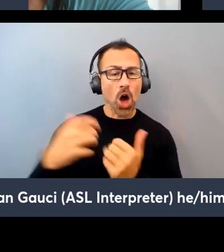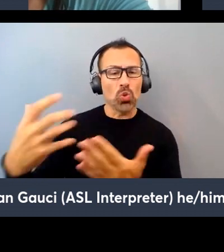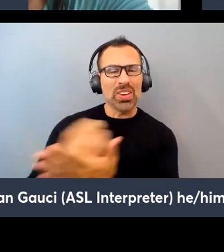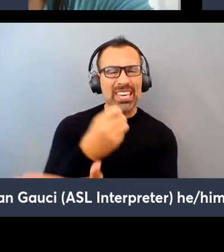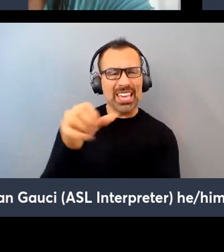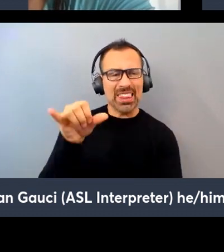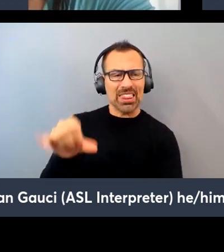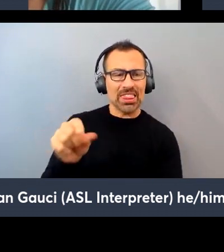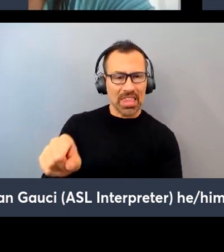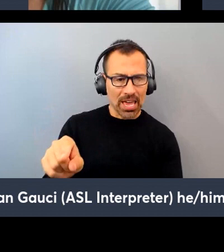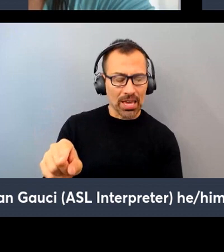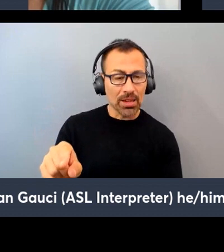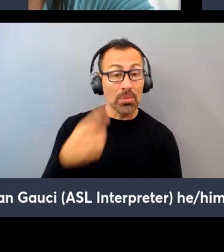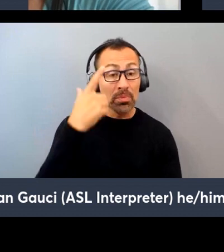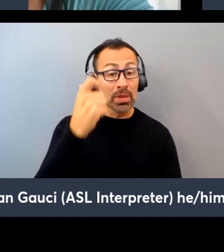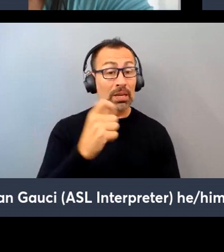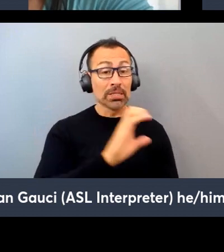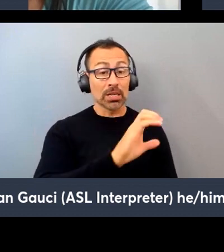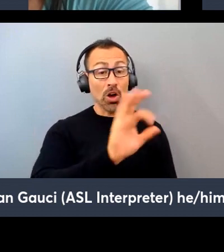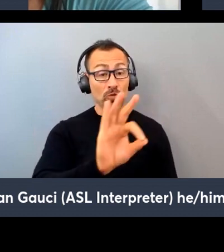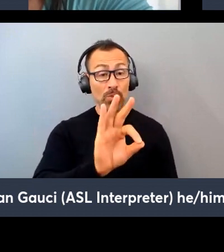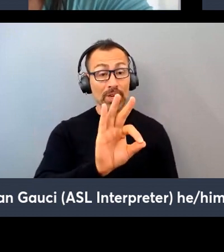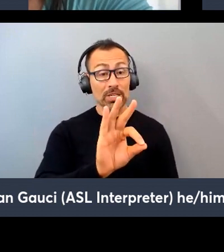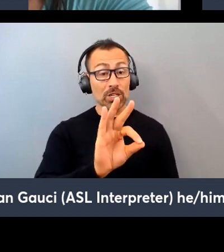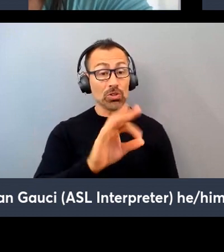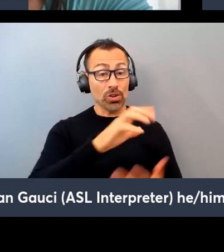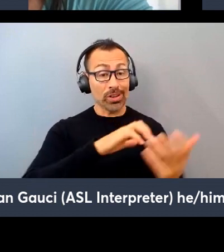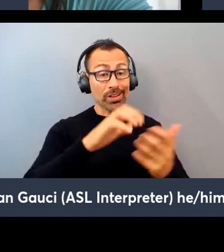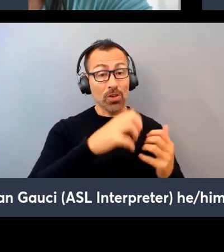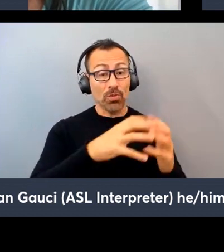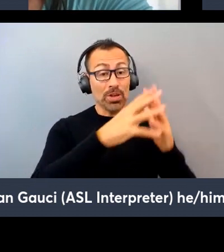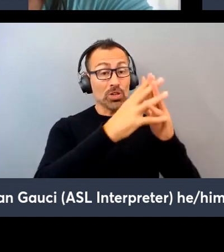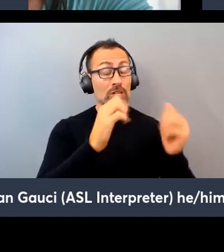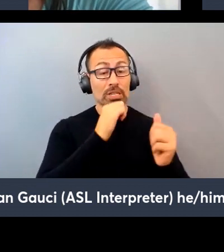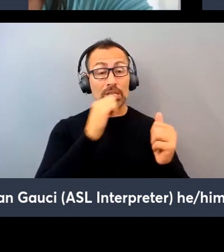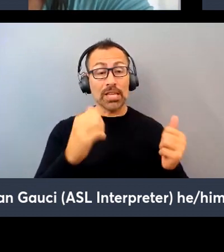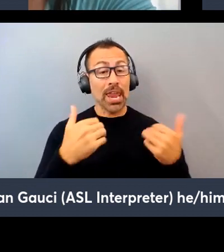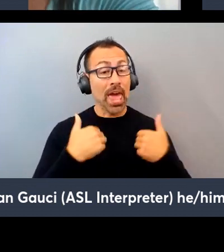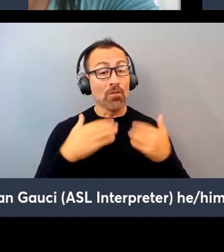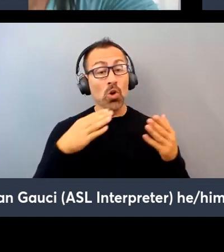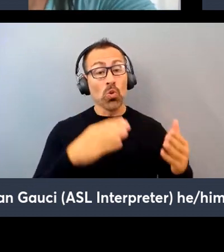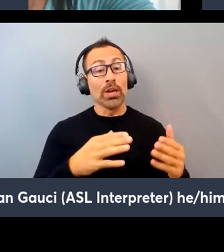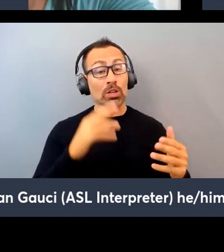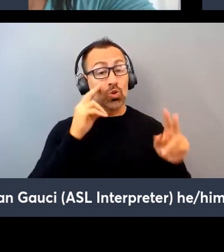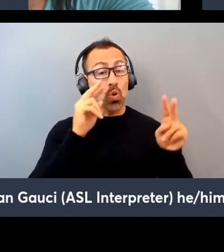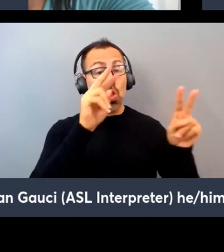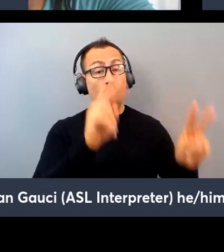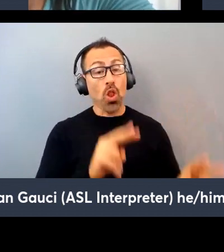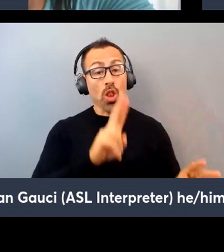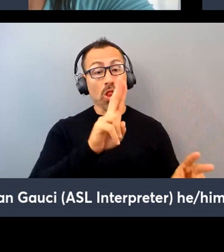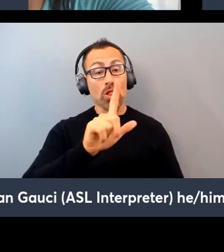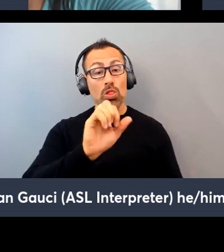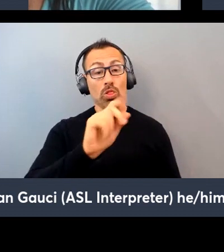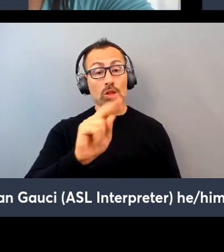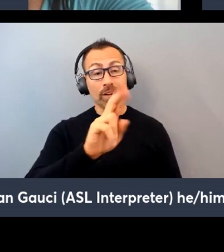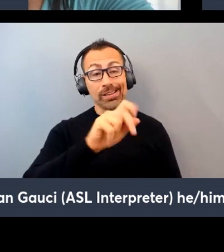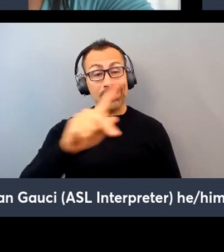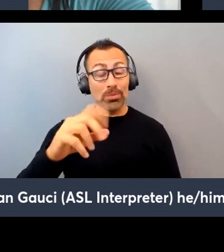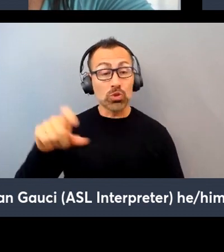Because CloudFormation does not provide you a way to do lookups. So we actually had to use a custom resource to be able to do